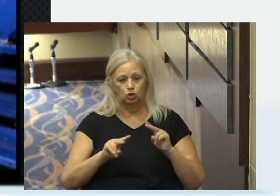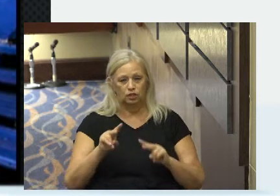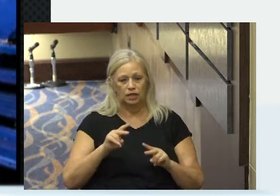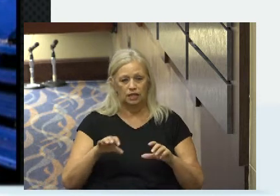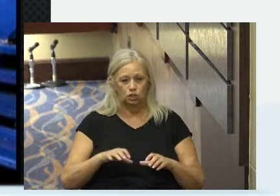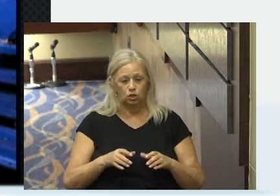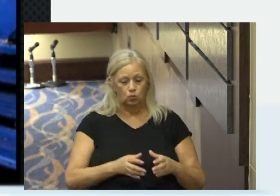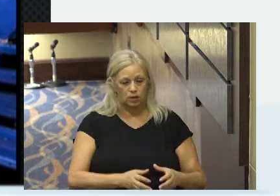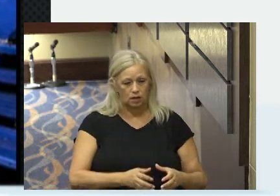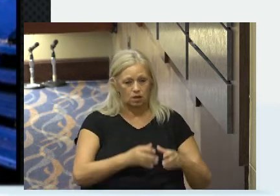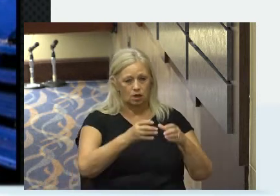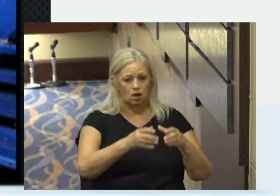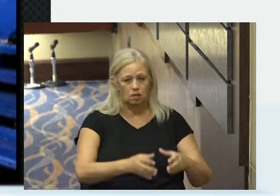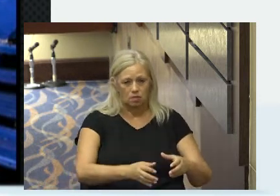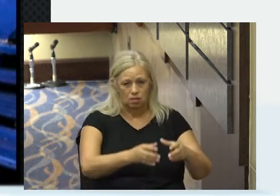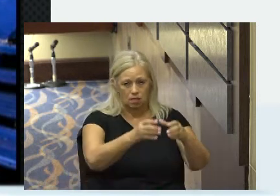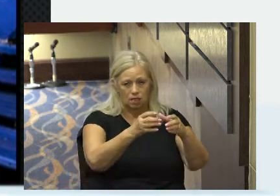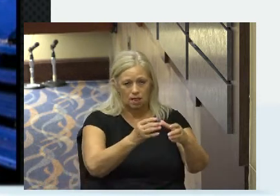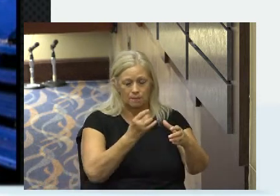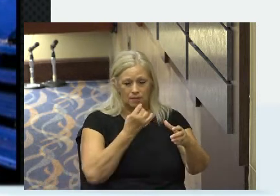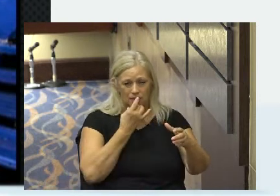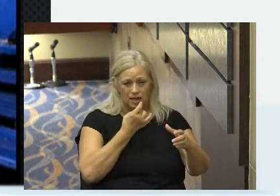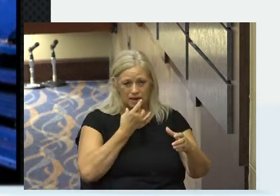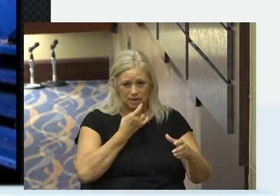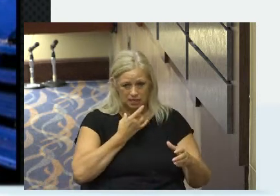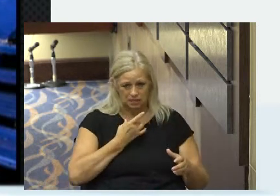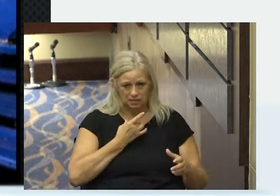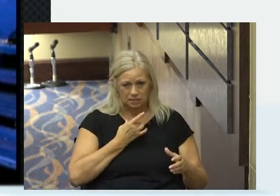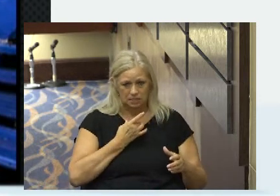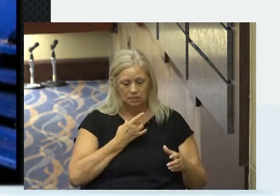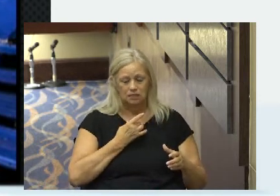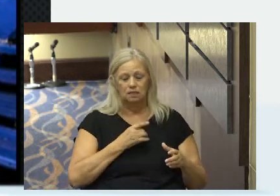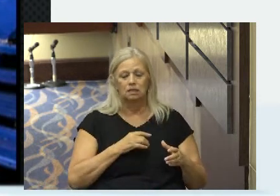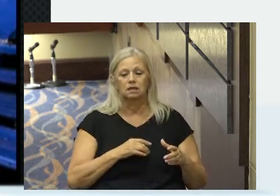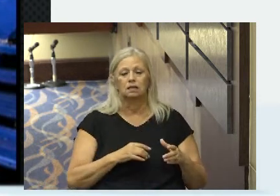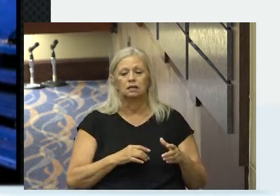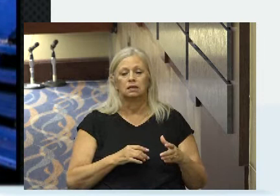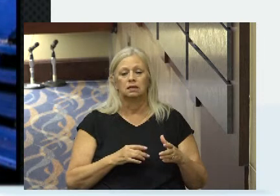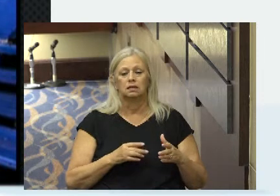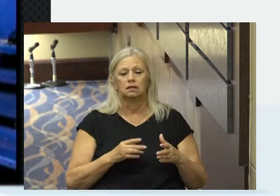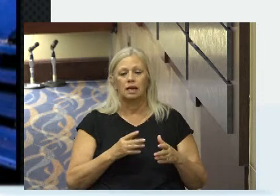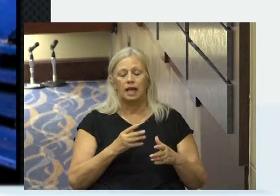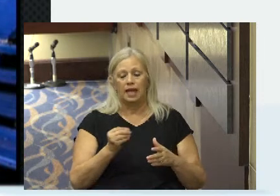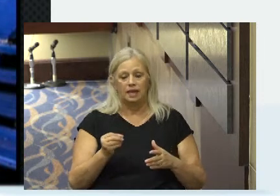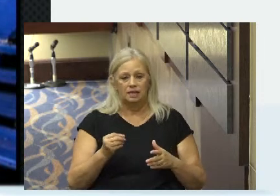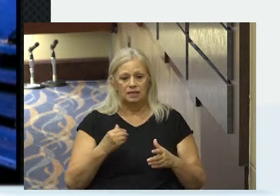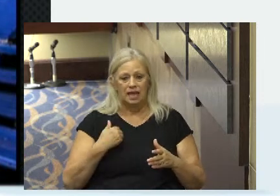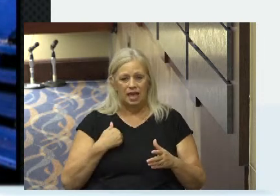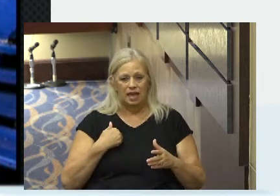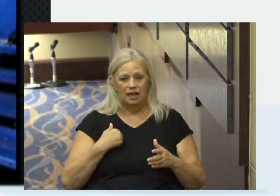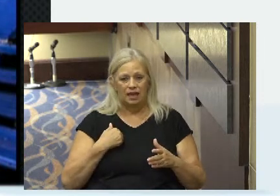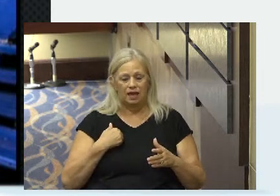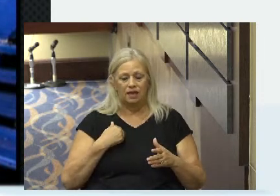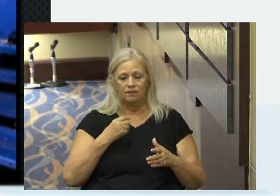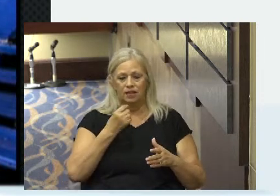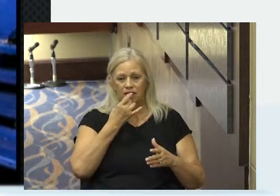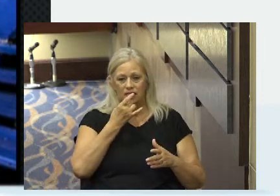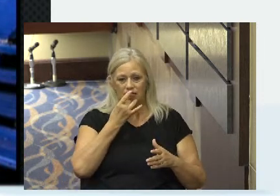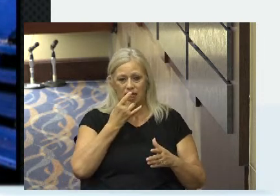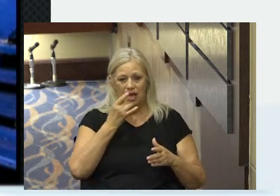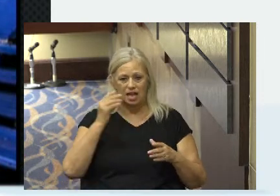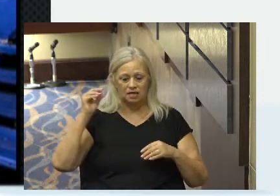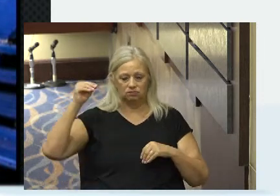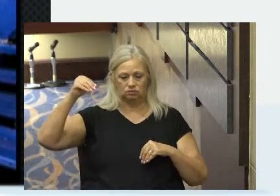of the underpasses, individually lighting those columns, and having downward facing lighting, and